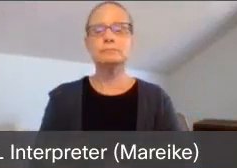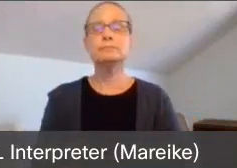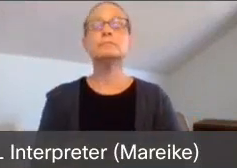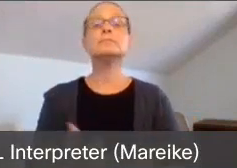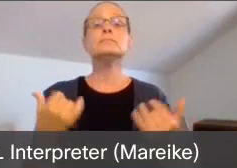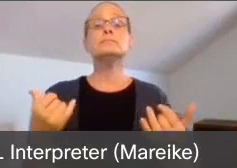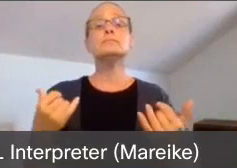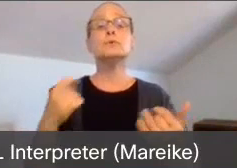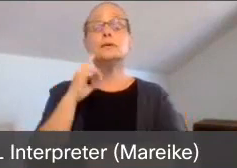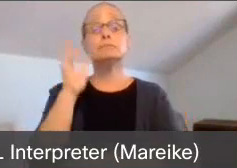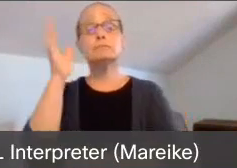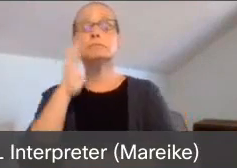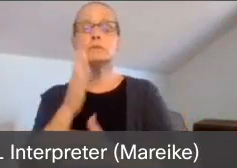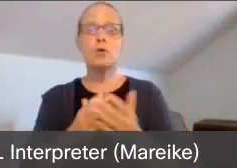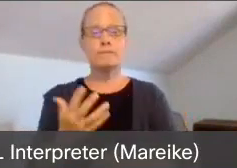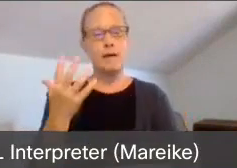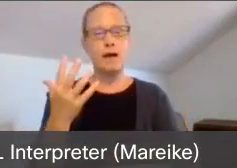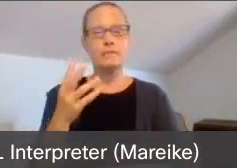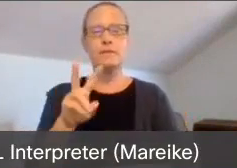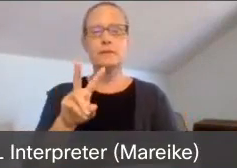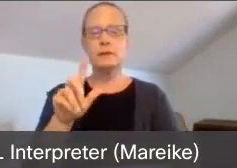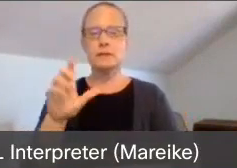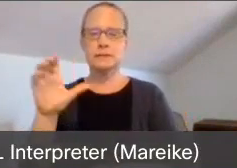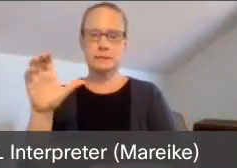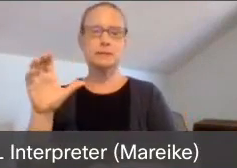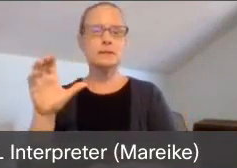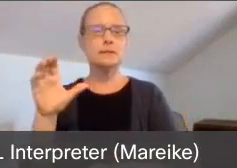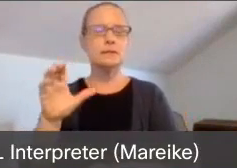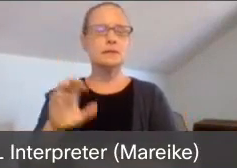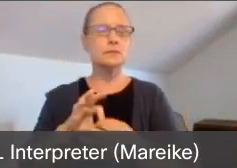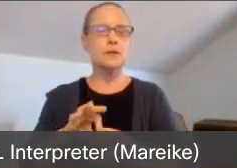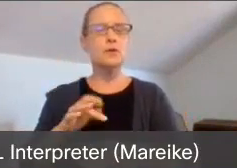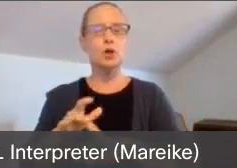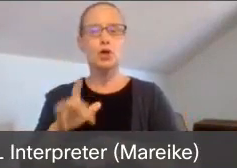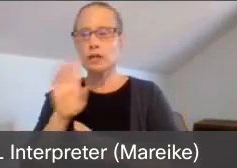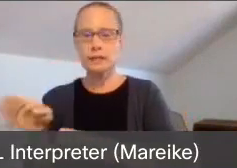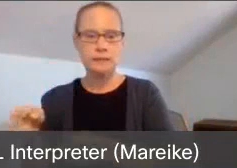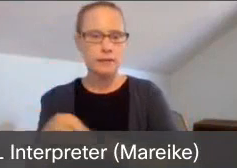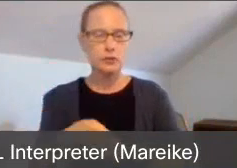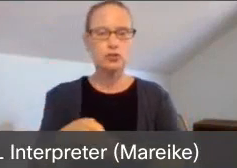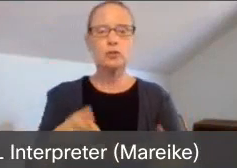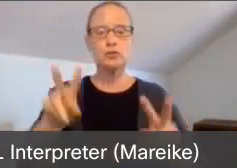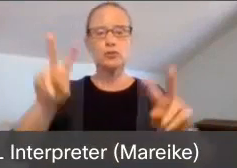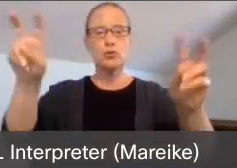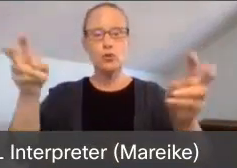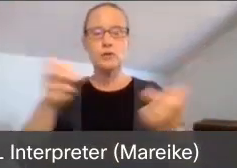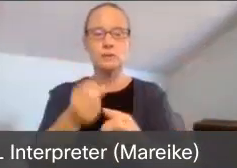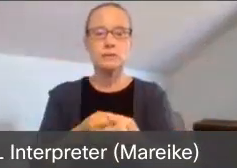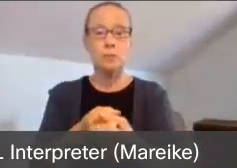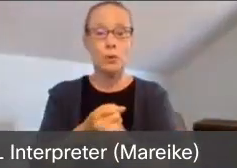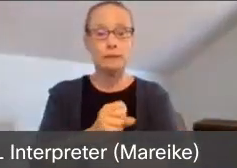Today's webinar is part 5 of our virtual learning community on early diversion and is titled Supporting Safety